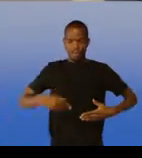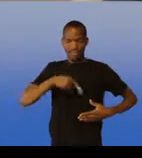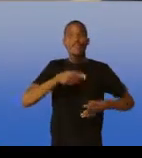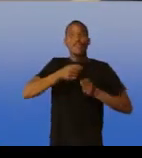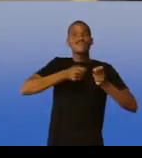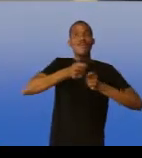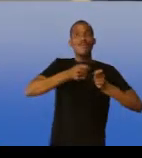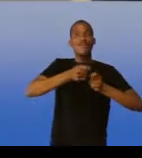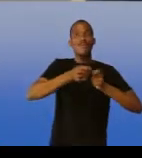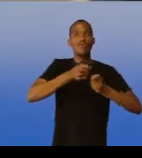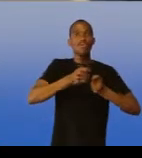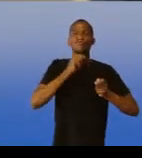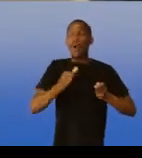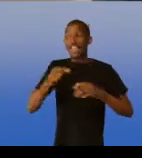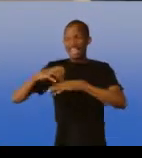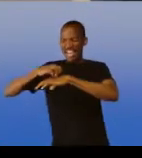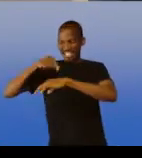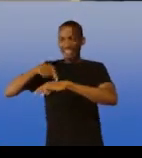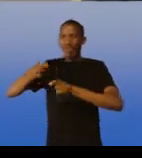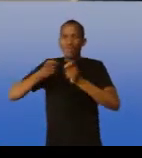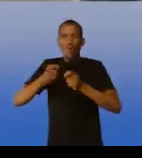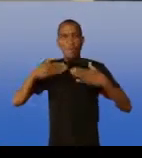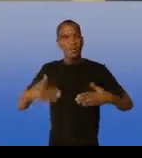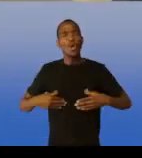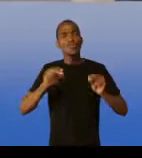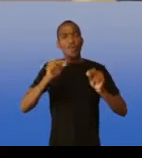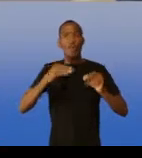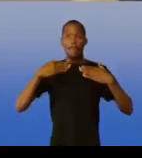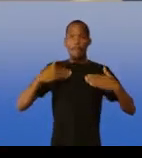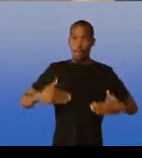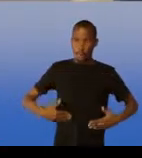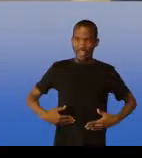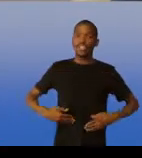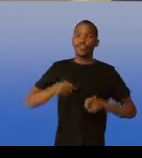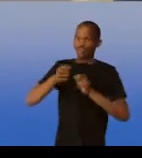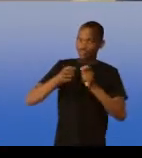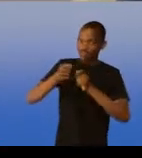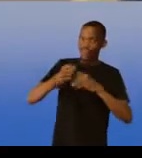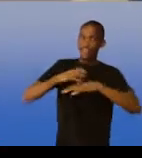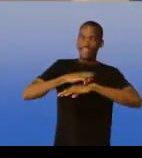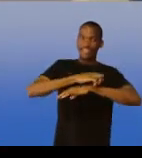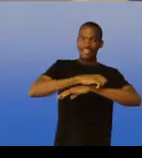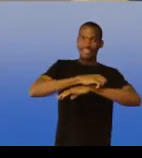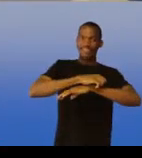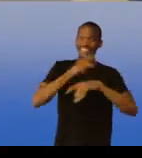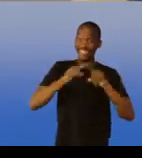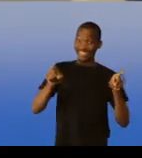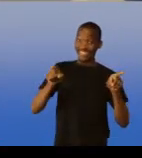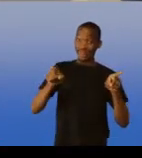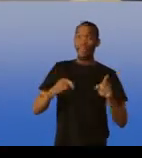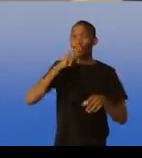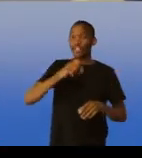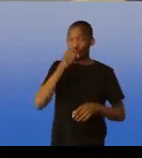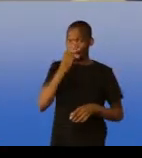control. It's no longer controlling your body, but your body controls it. So that is the first one. You will definitely see